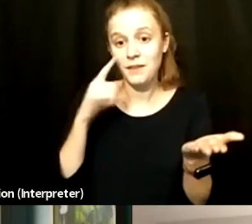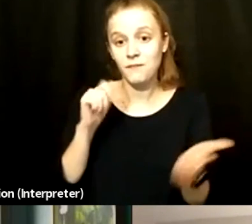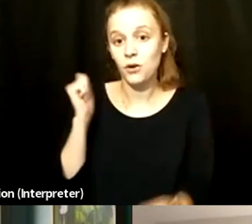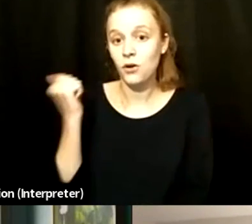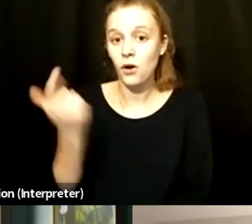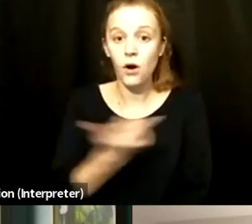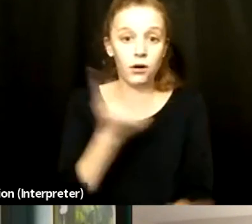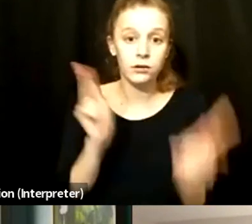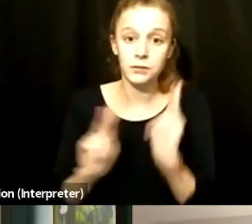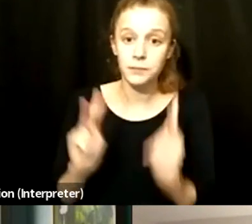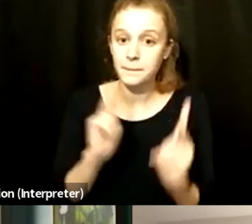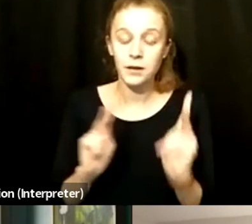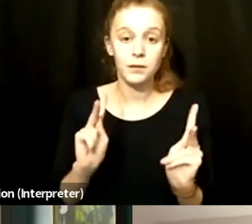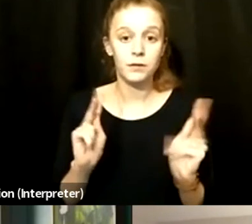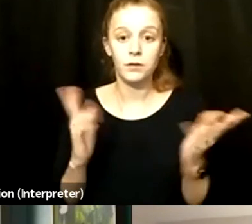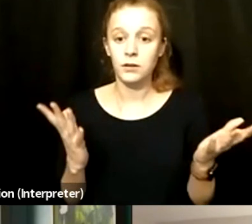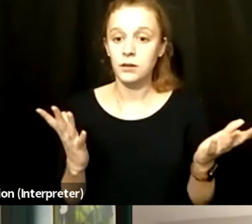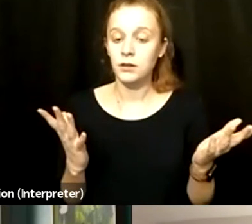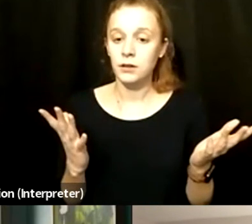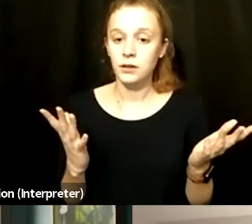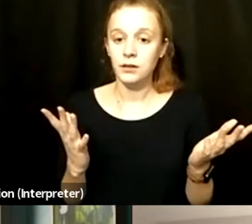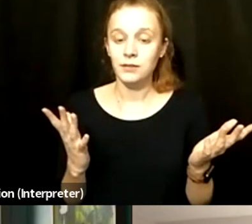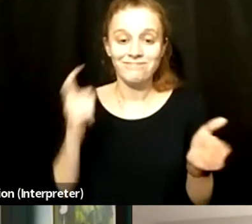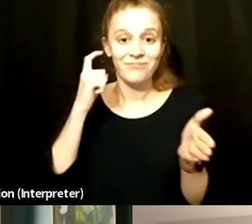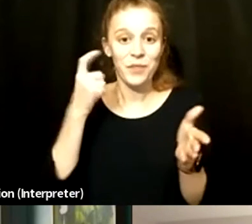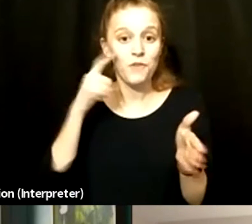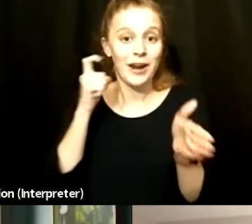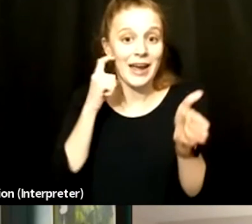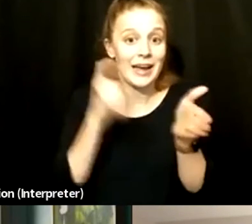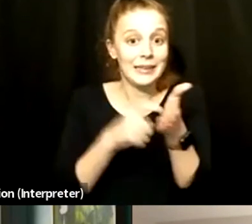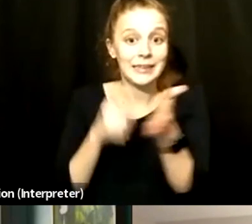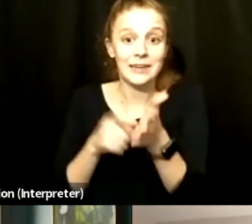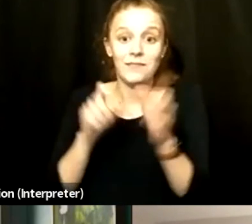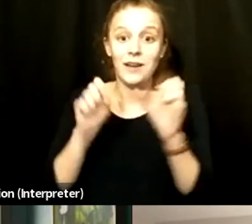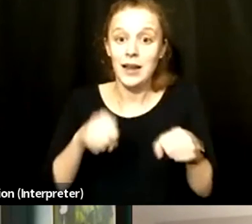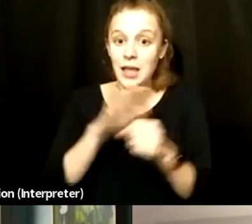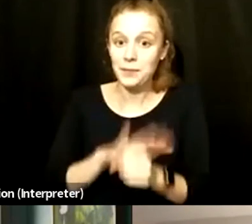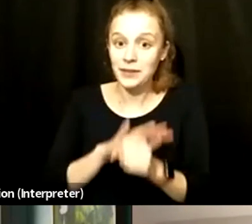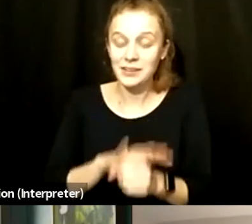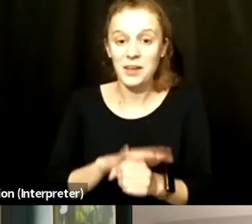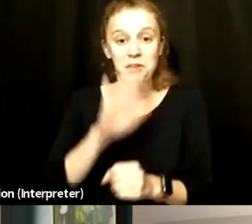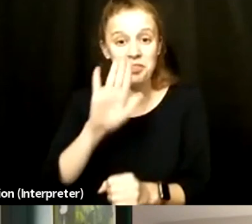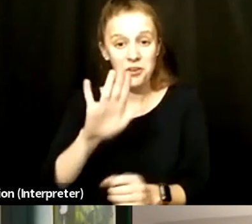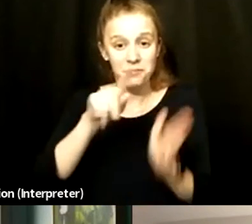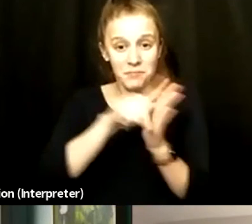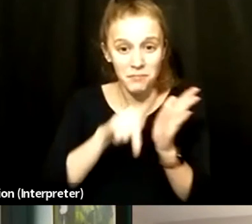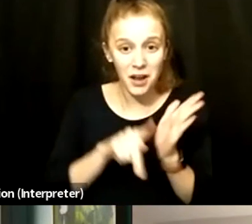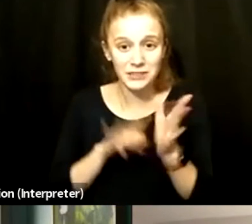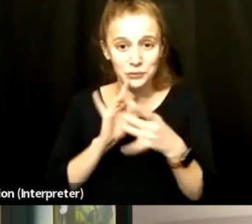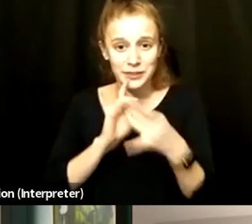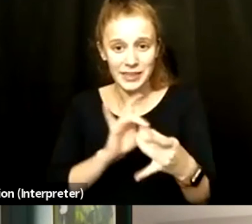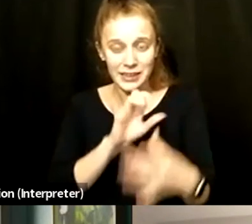folks around identifying ableism and the policies that go along with it. You have